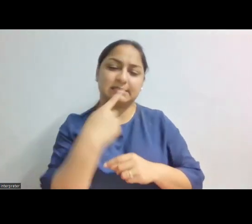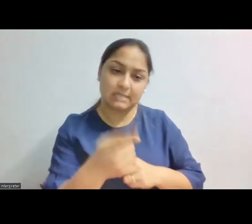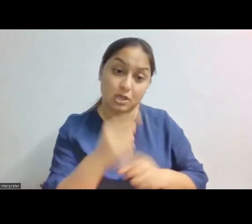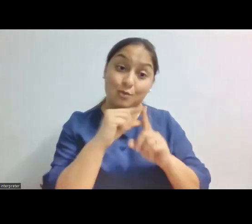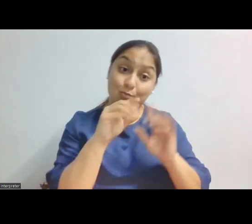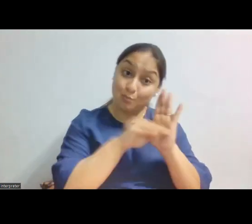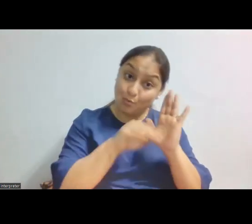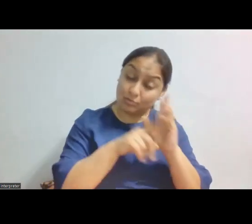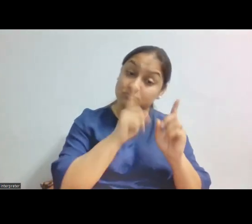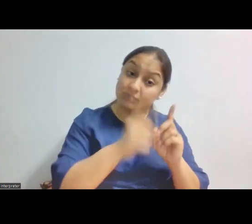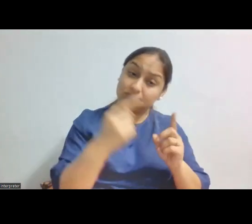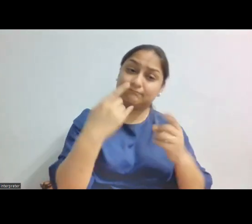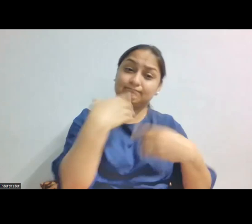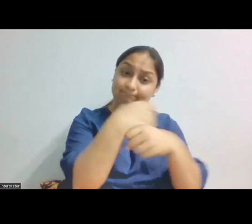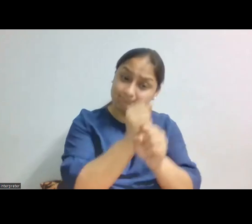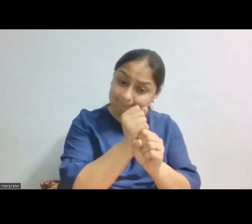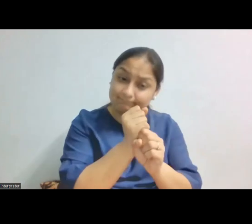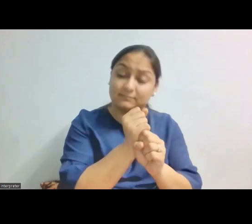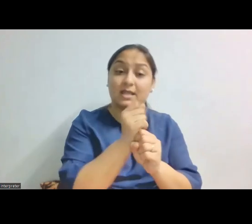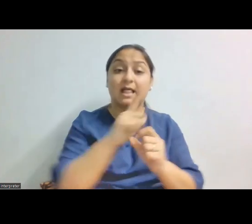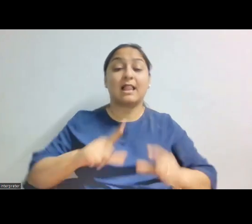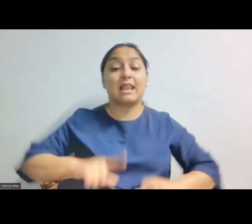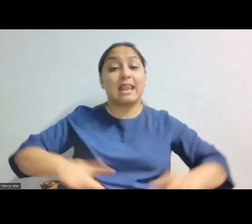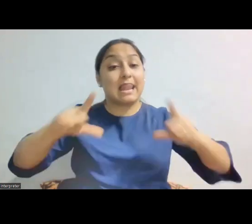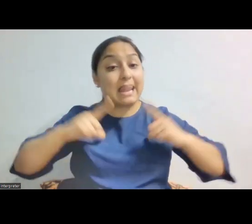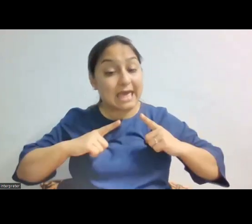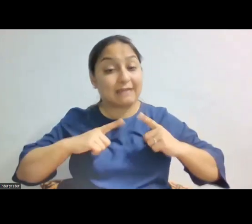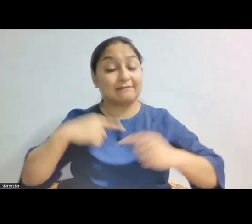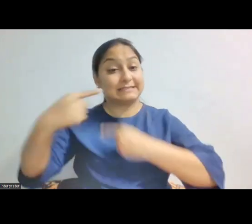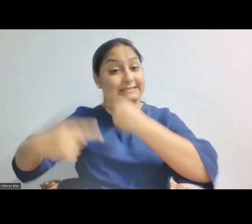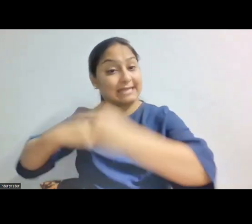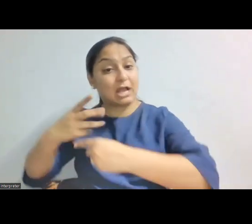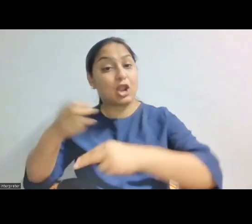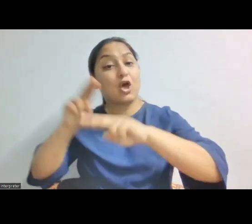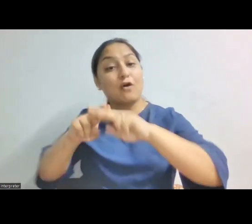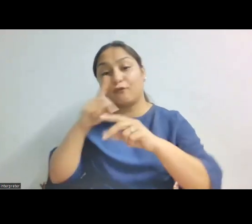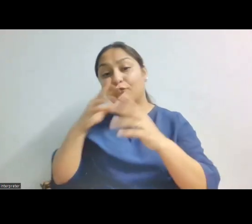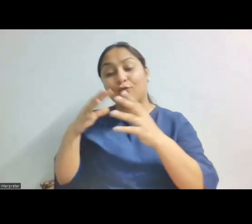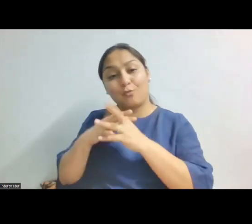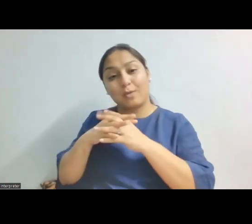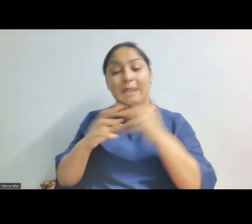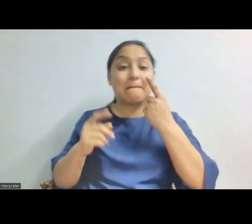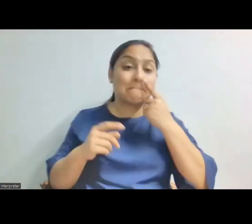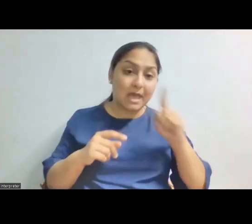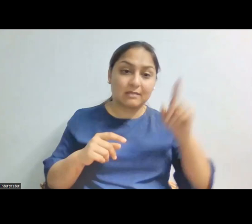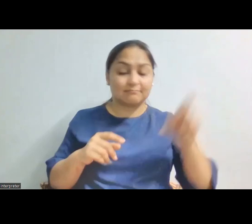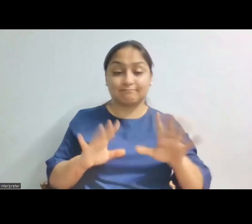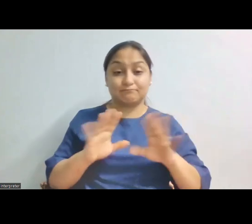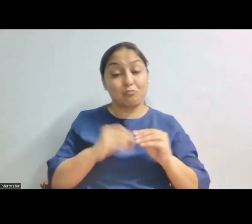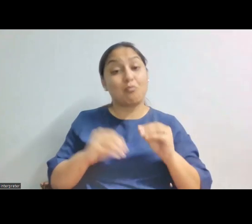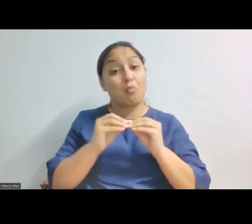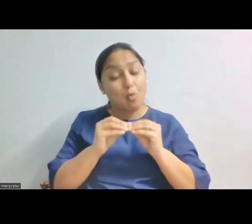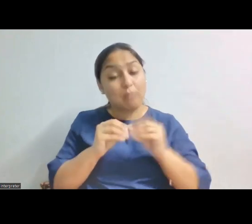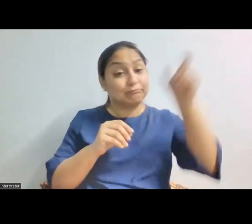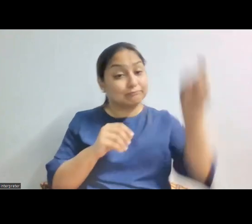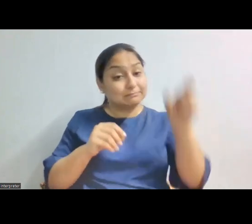be designed around the life cycle of women, the life cycle of mothers, but not just women and mothers, but life cycle of individuals. So